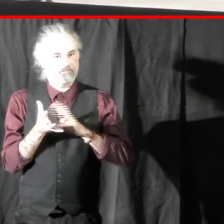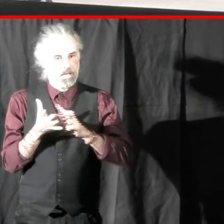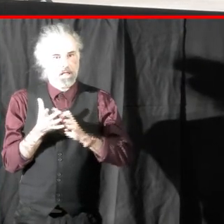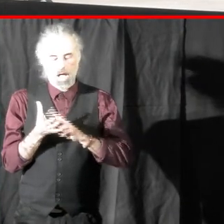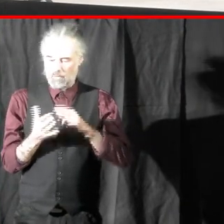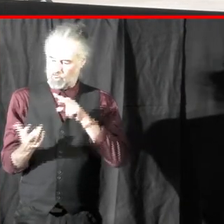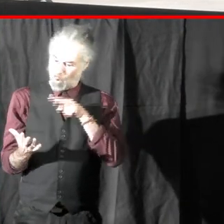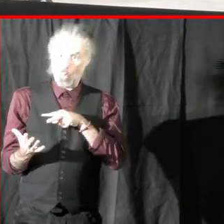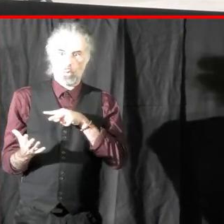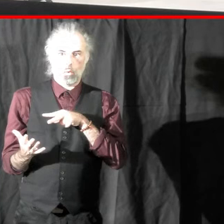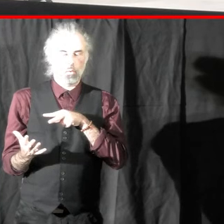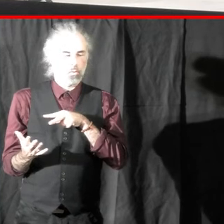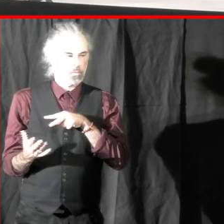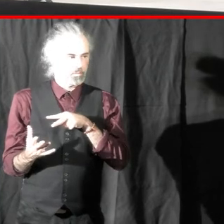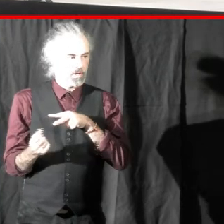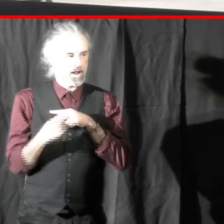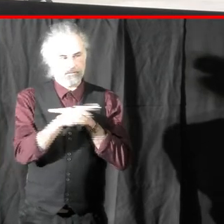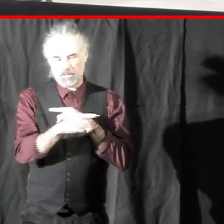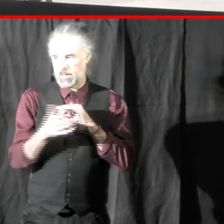scene between our mayor